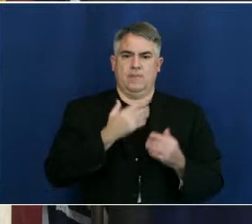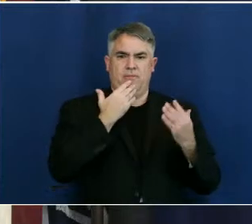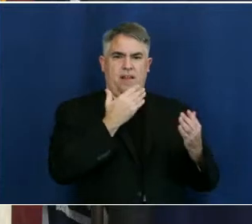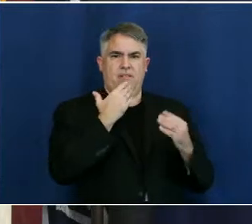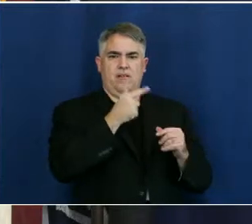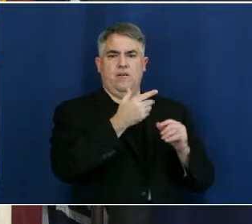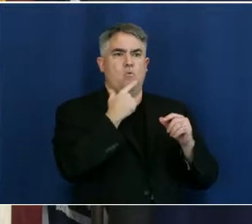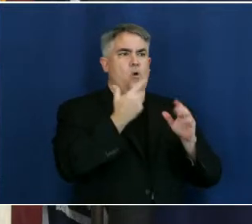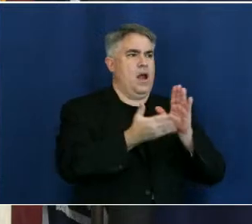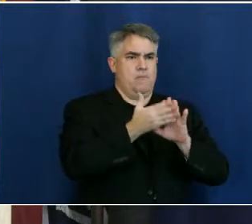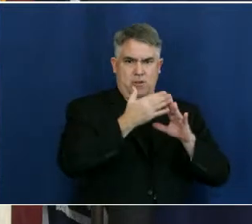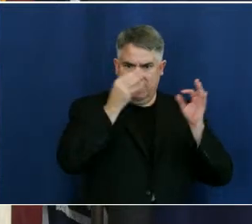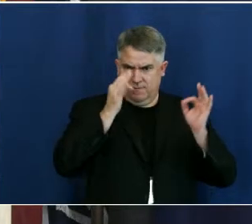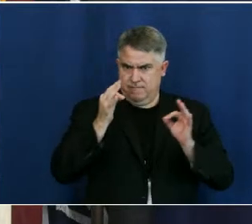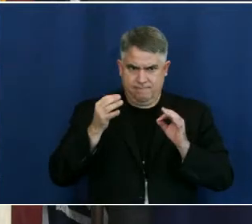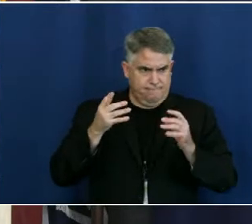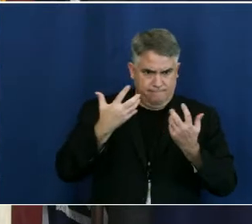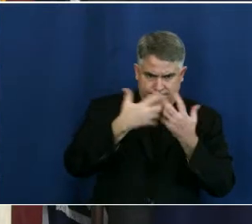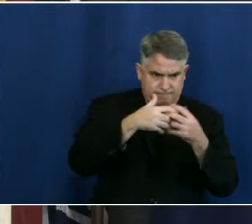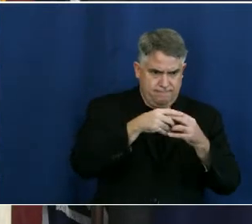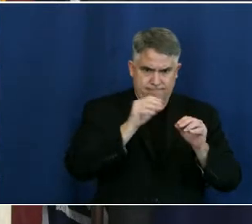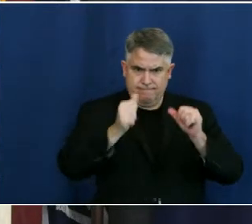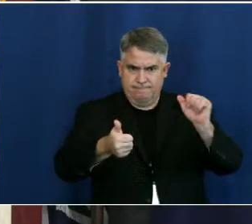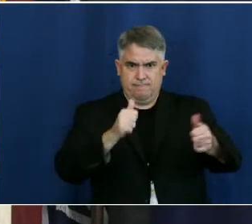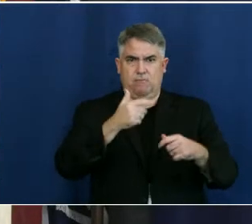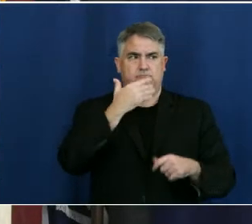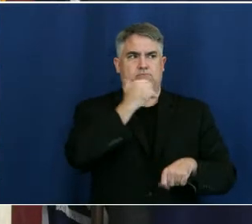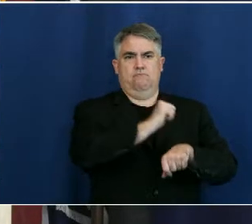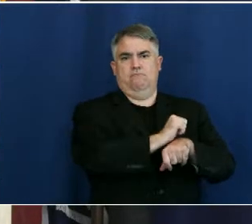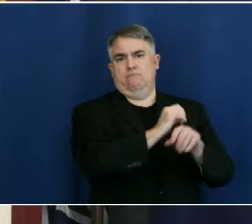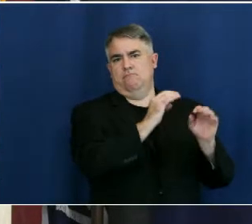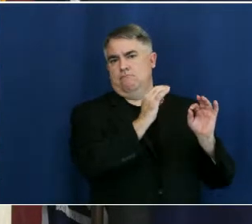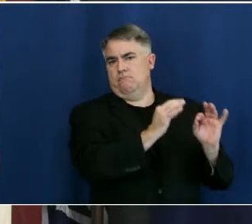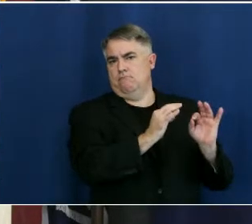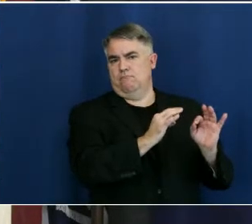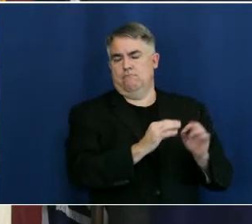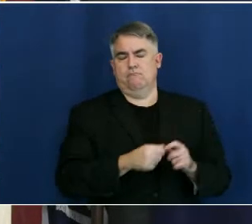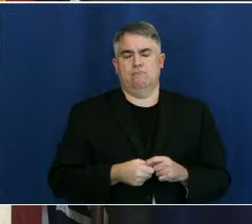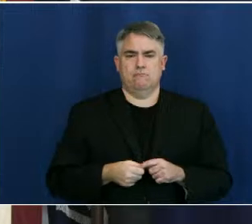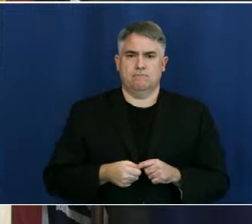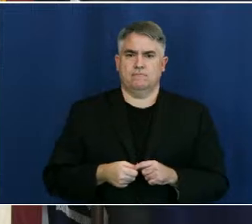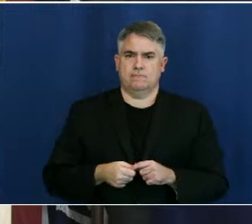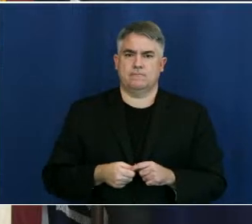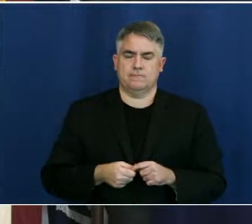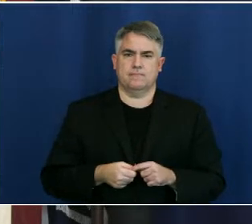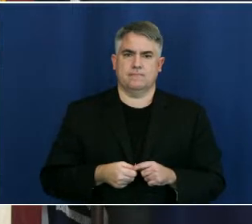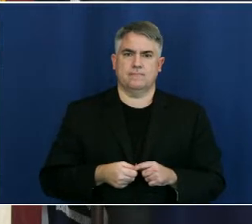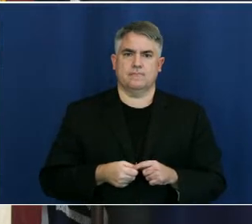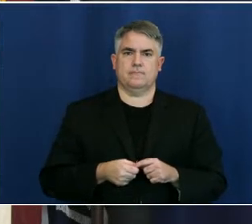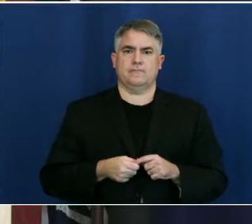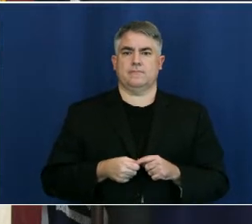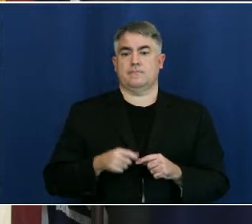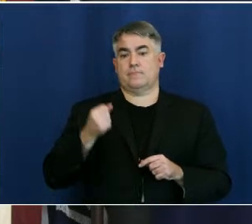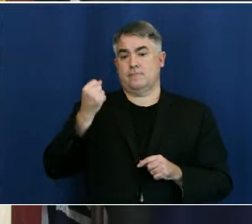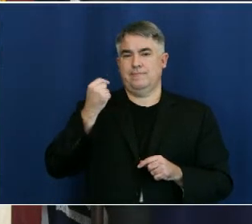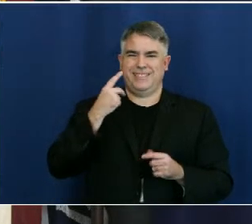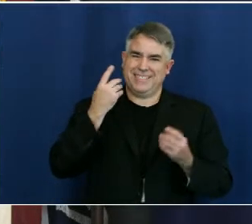we think it's heading in the right direction. And once we get through those long-term care facilities, we can just roll those efforts into our broader vaccine strategy.